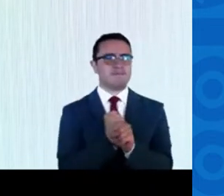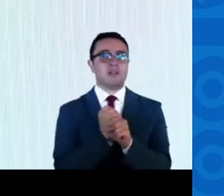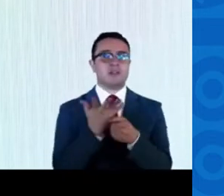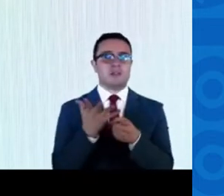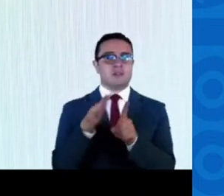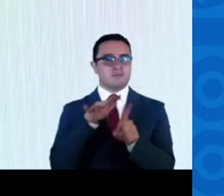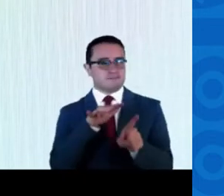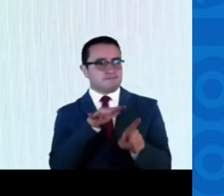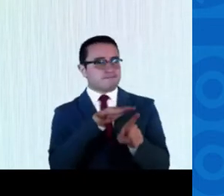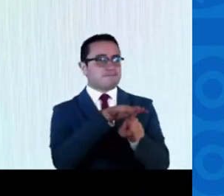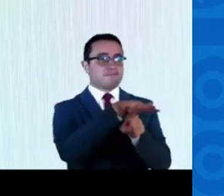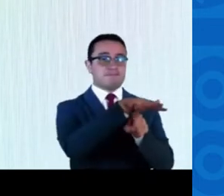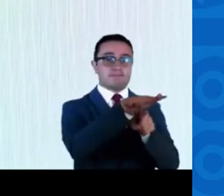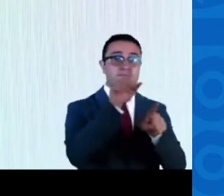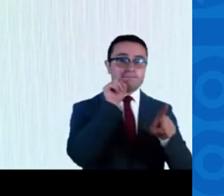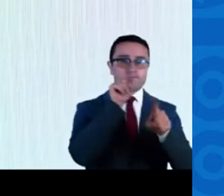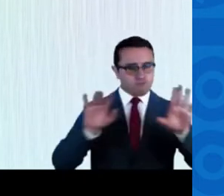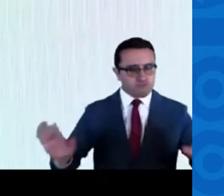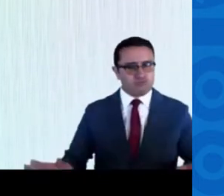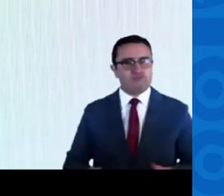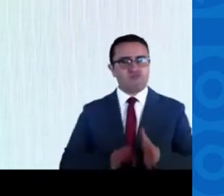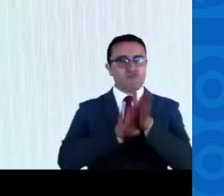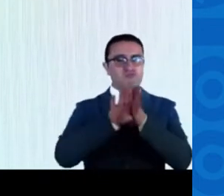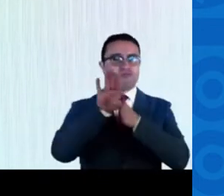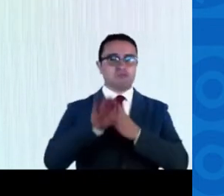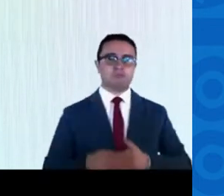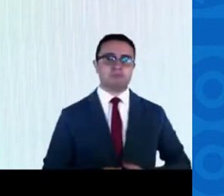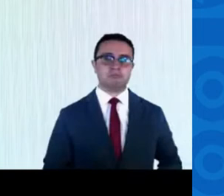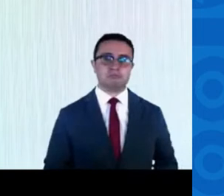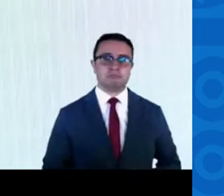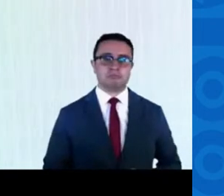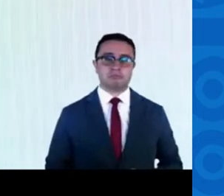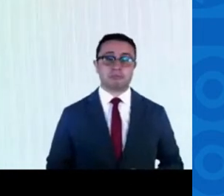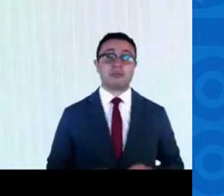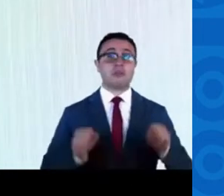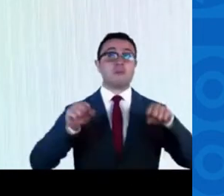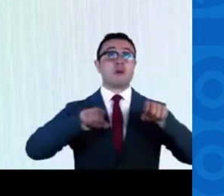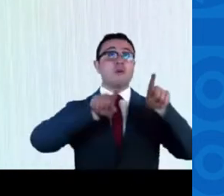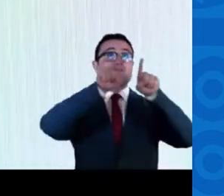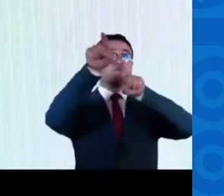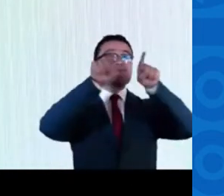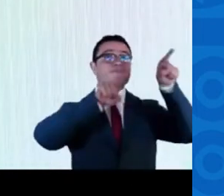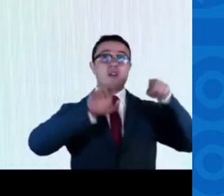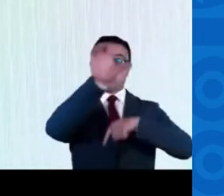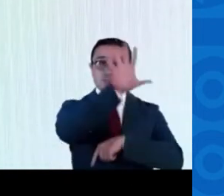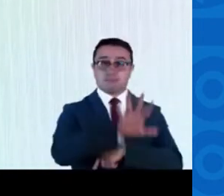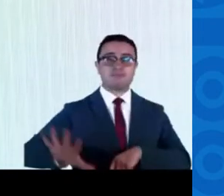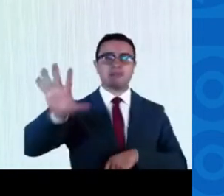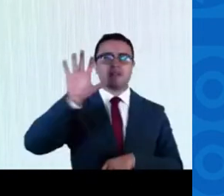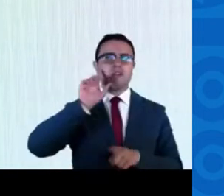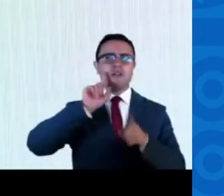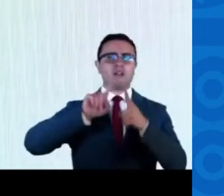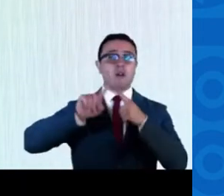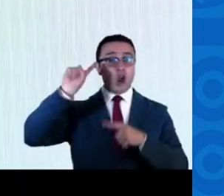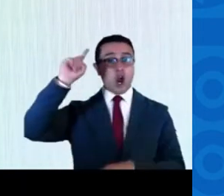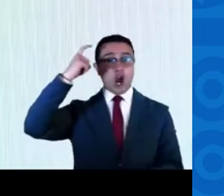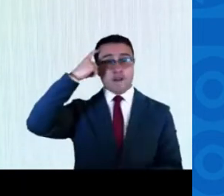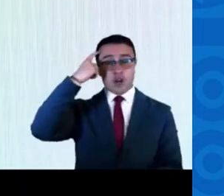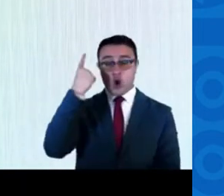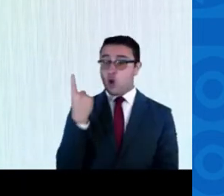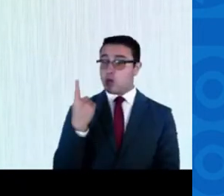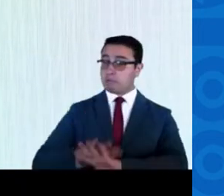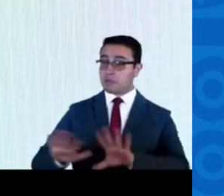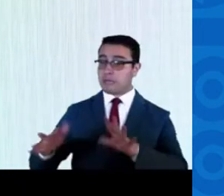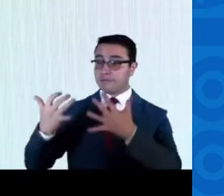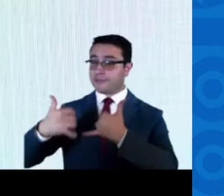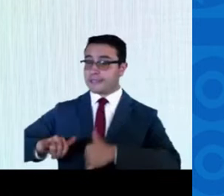working with us in every territory in order to achieve results. We have built